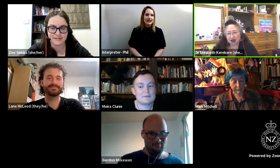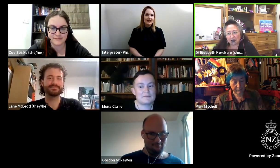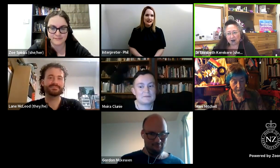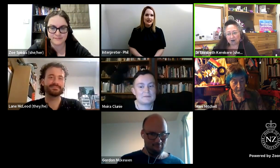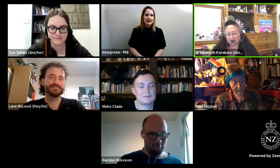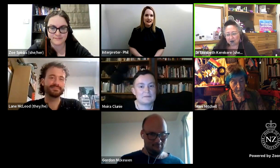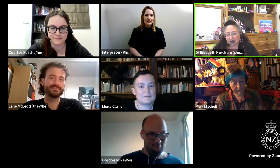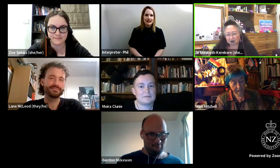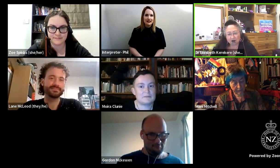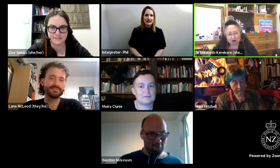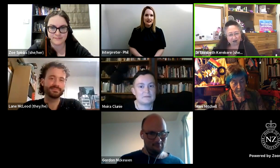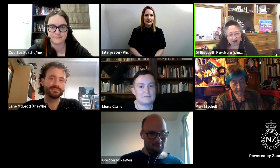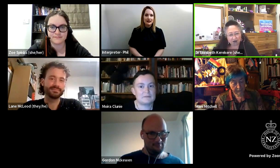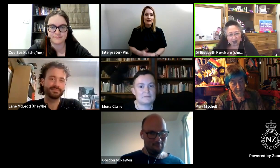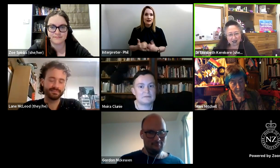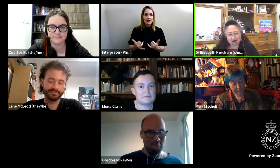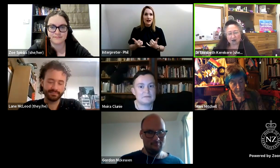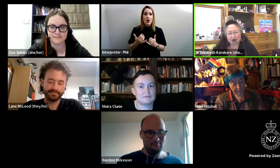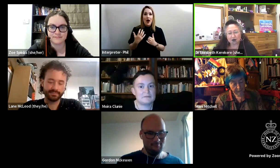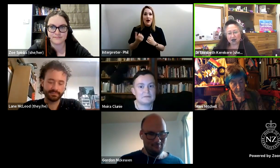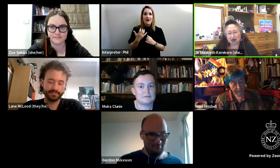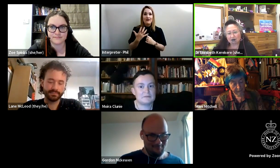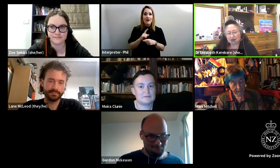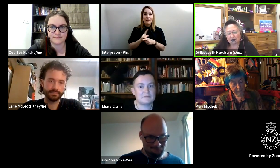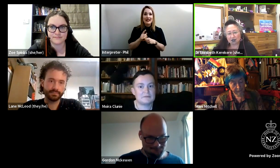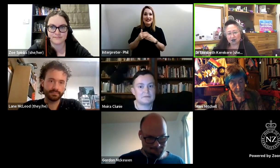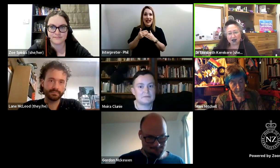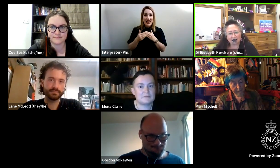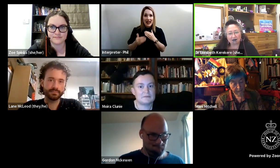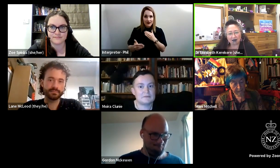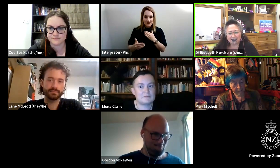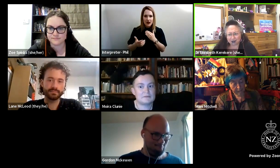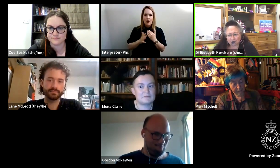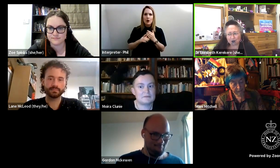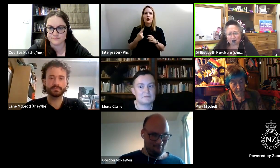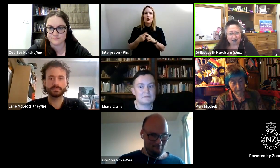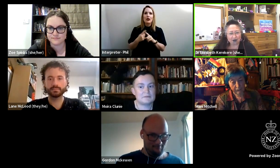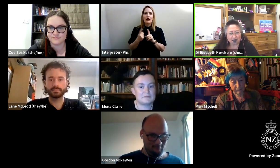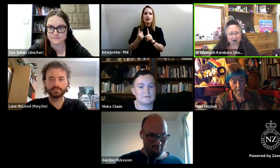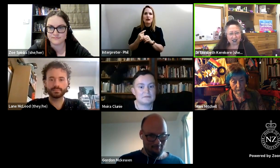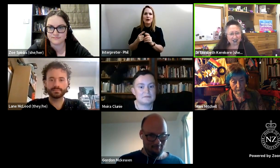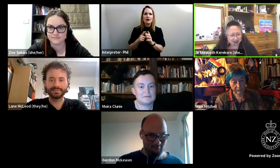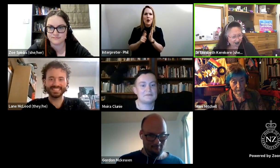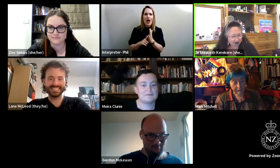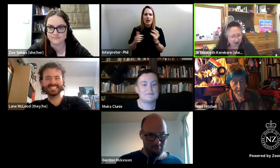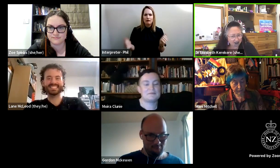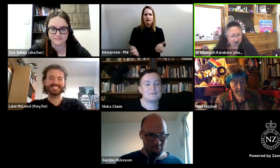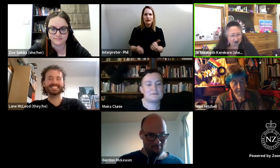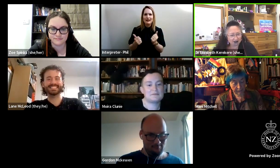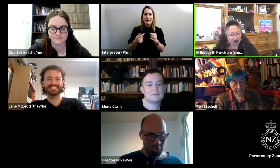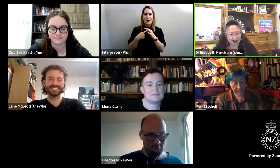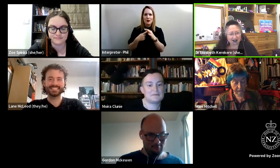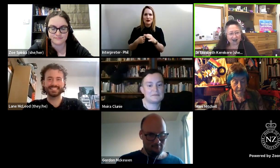to bring it back. We've got 5 minutes. I'm going to quickly respond to Al. So prolific with the questions. Love